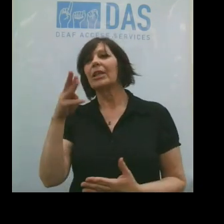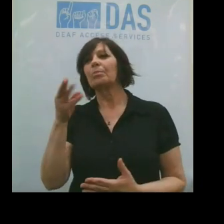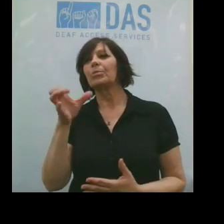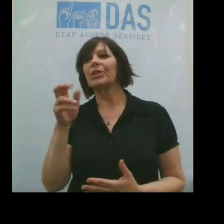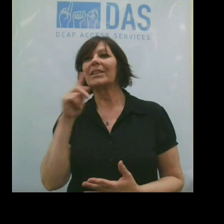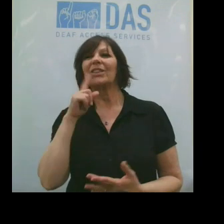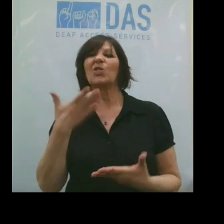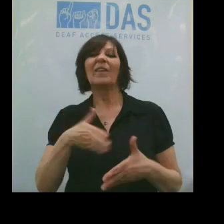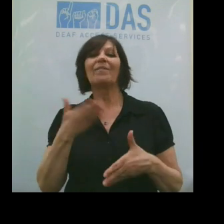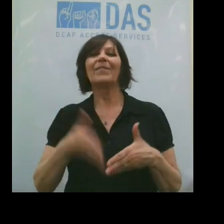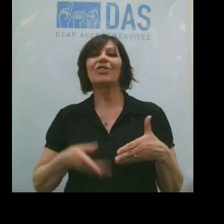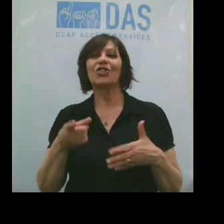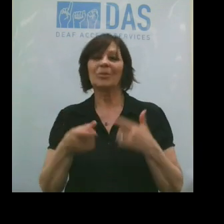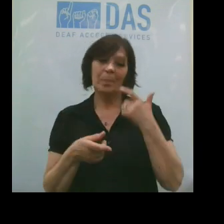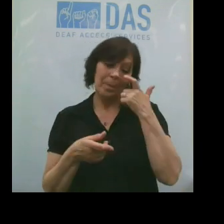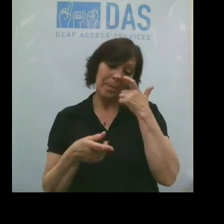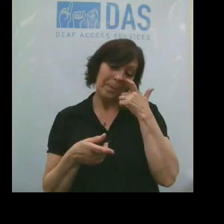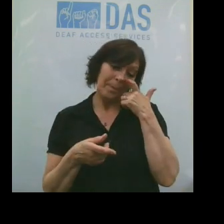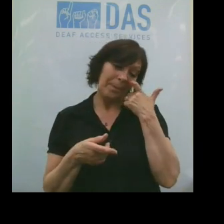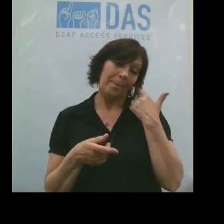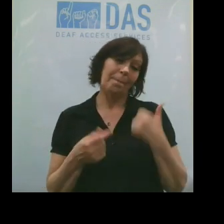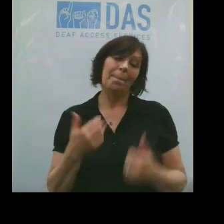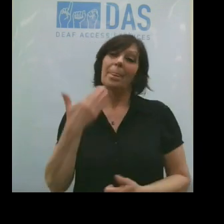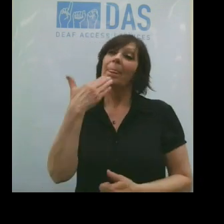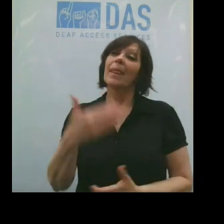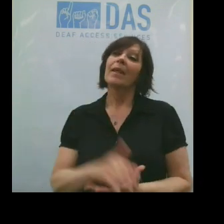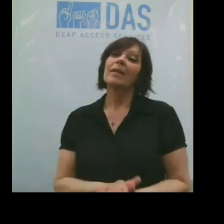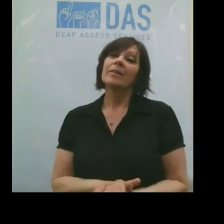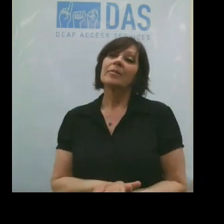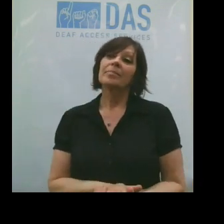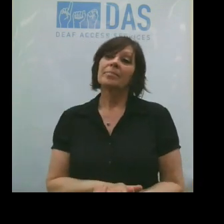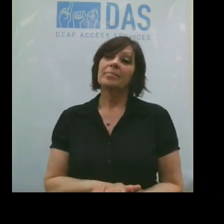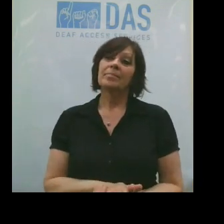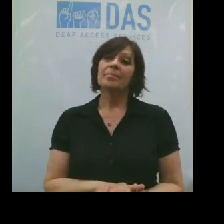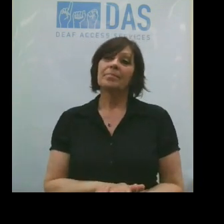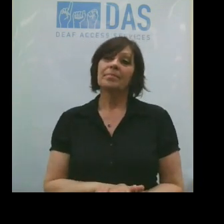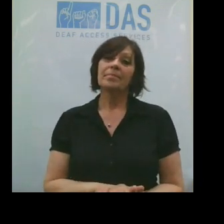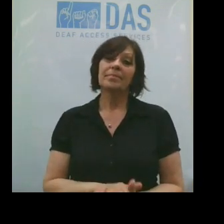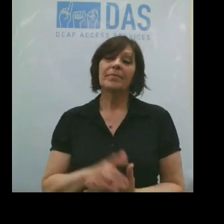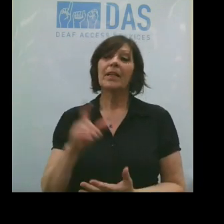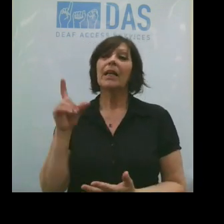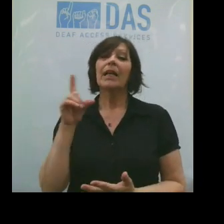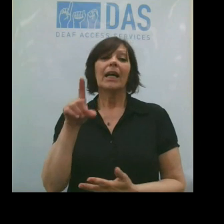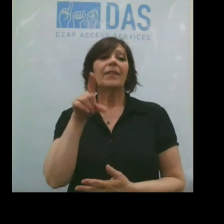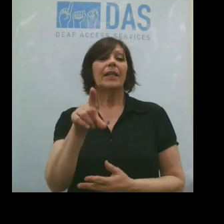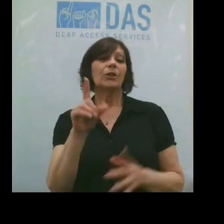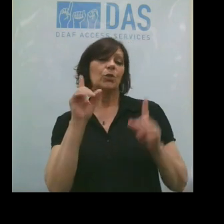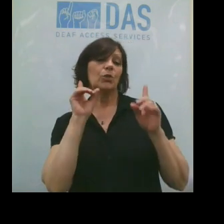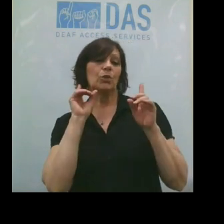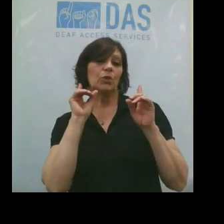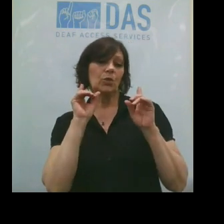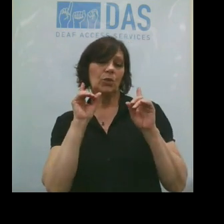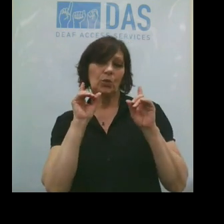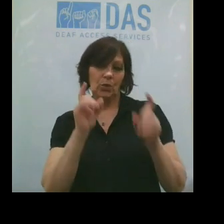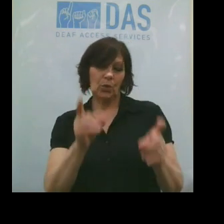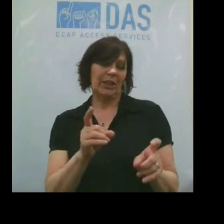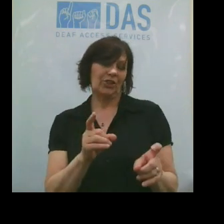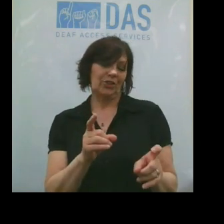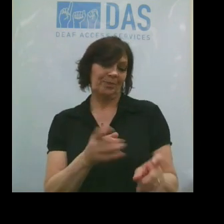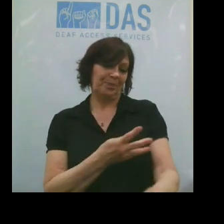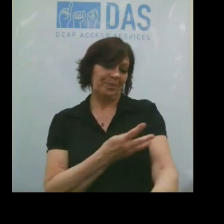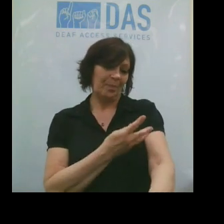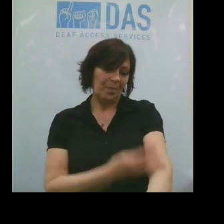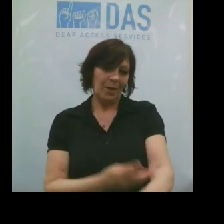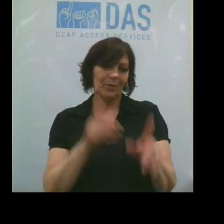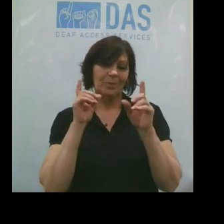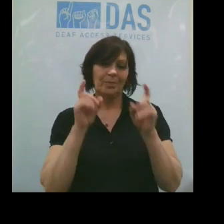finish. Thank you. So, just like donations, people have to start, just like